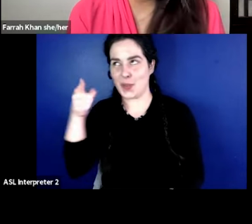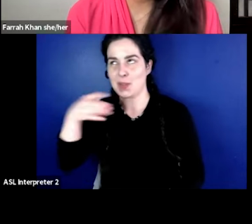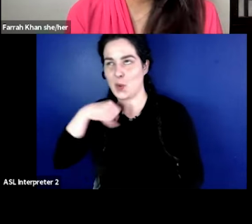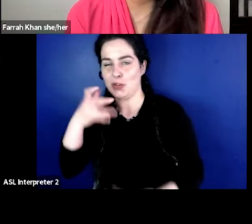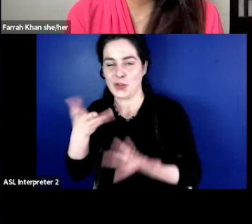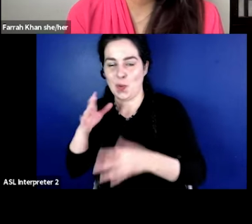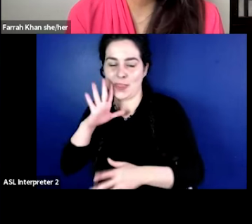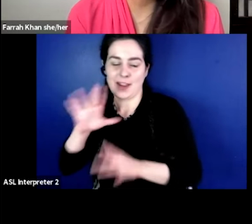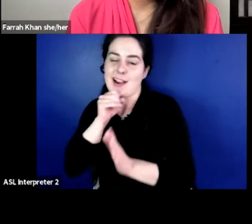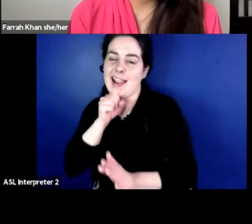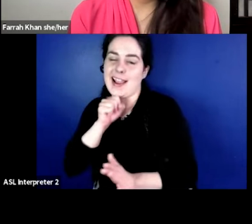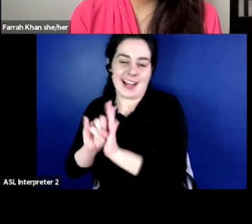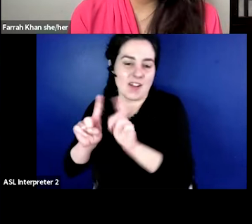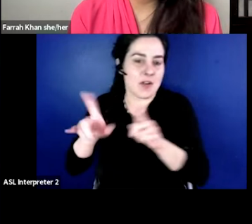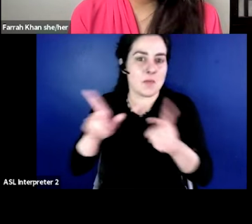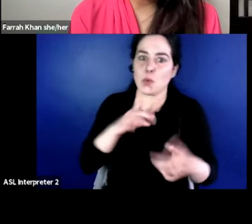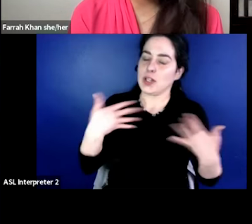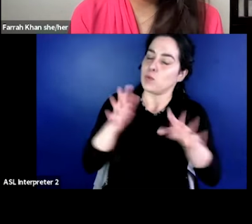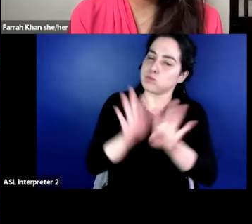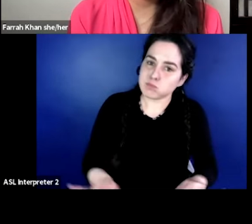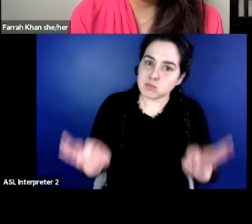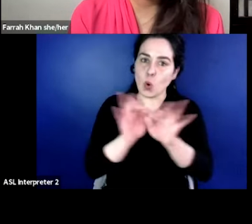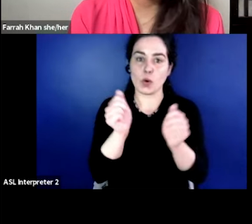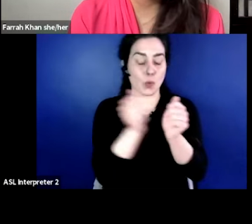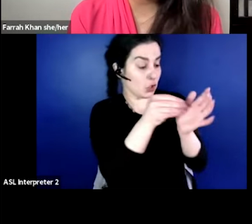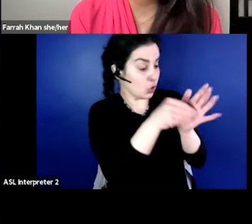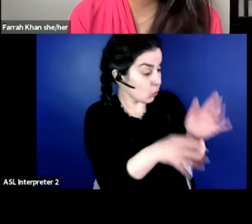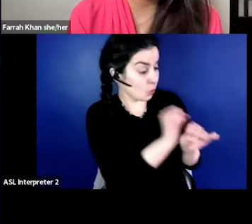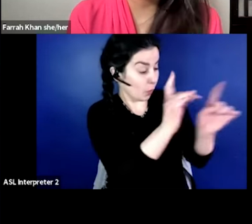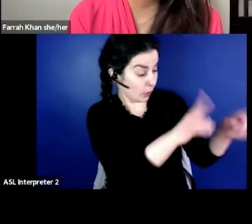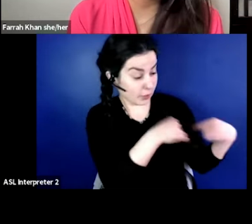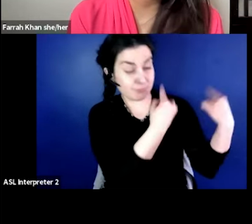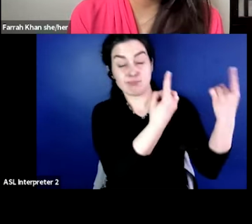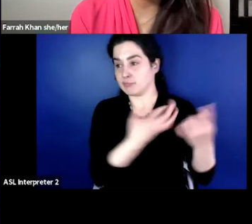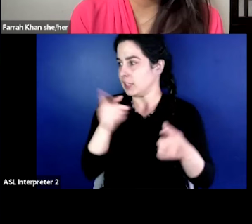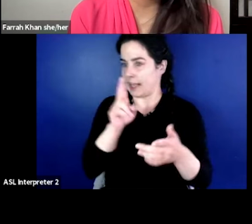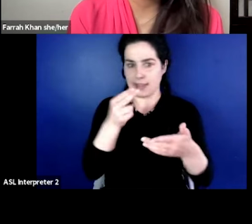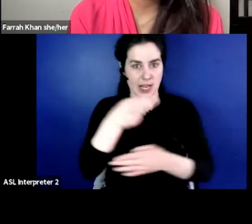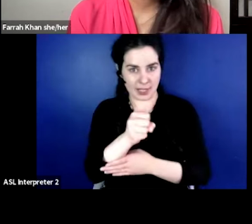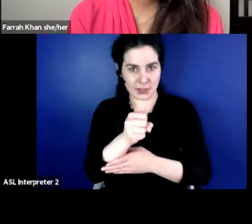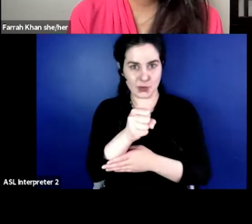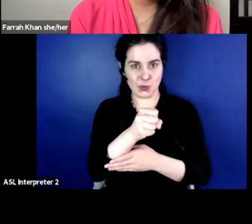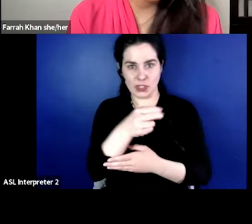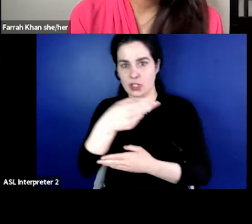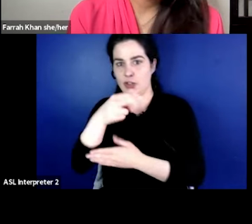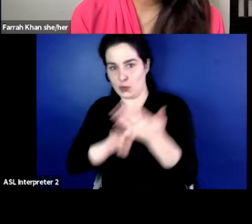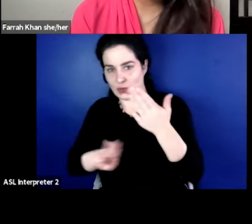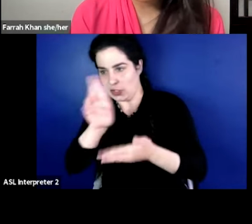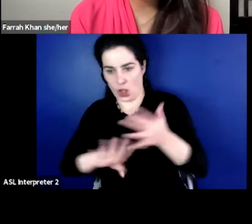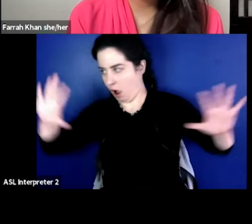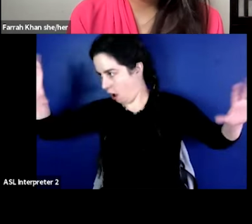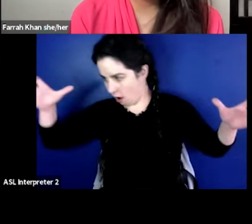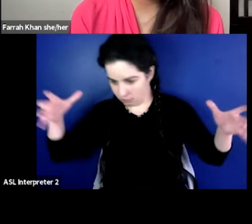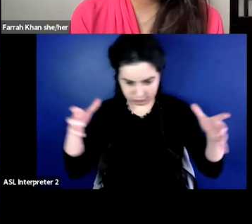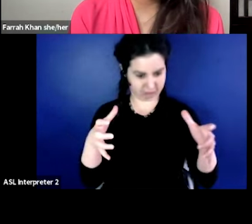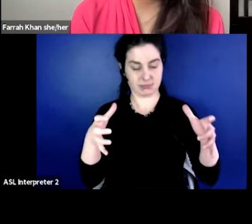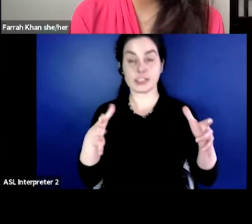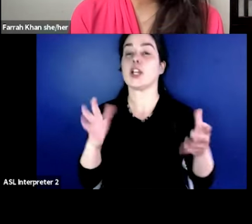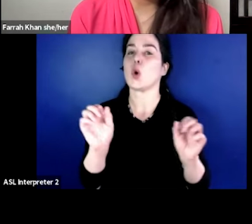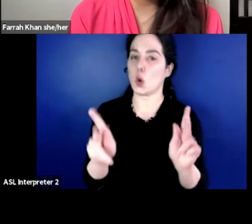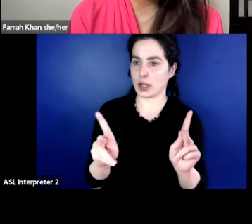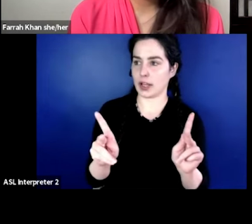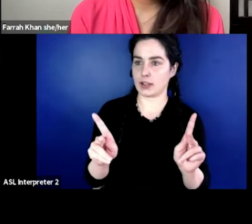time to meet up with students who have been doing tremendous work on their campuses, both high school and university and college, to say, okay, what are tactics that we've been